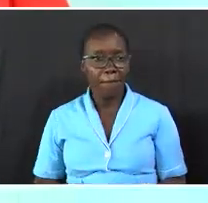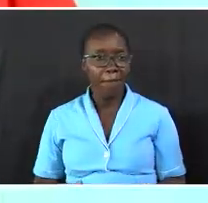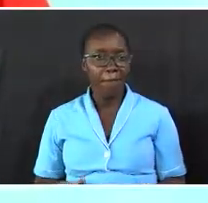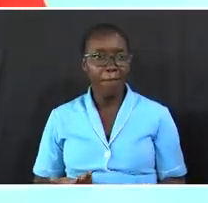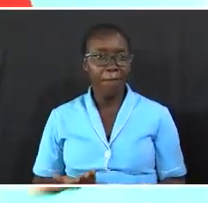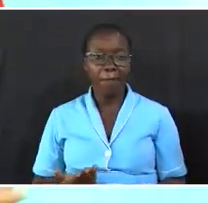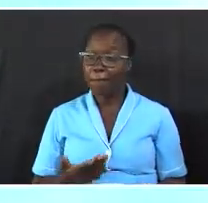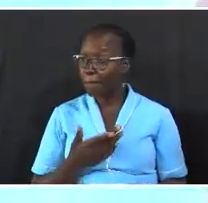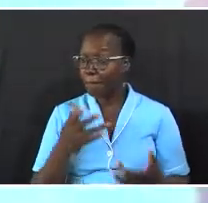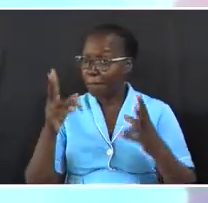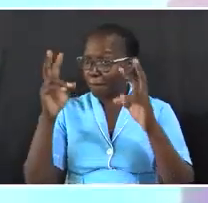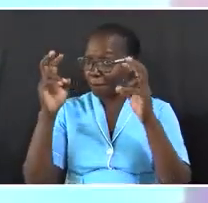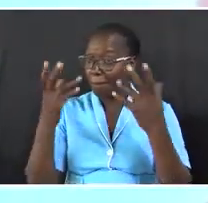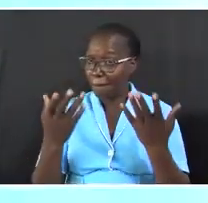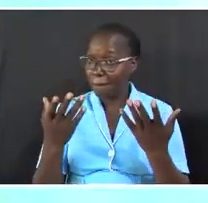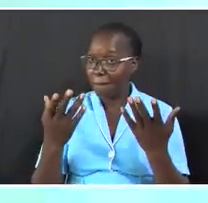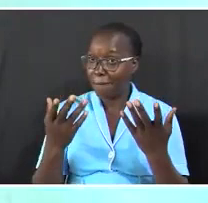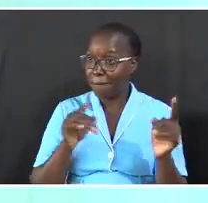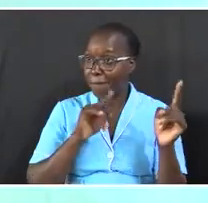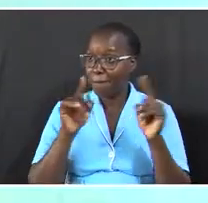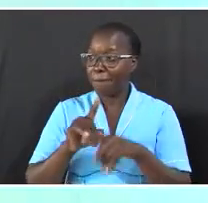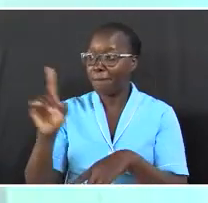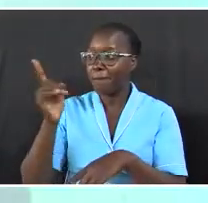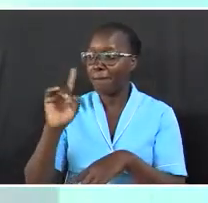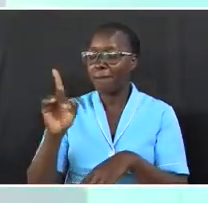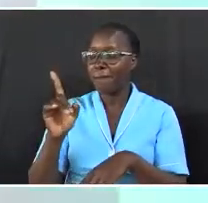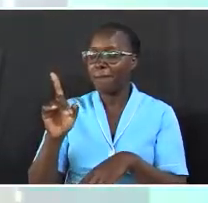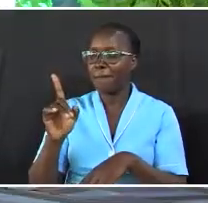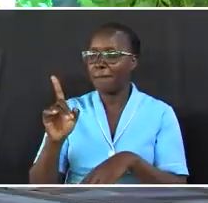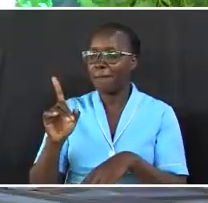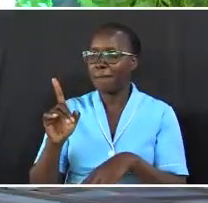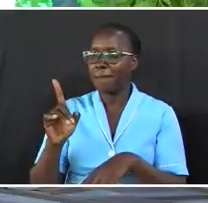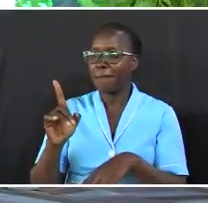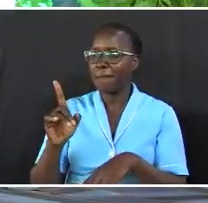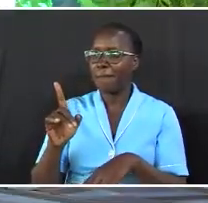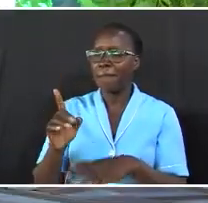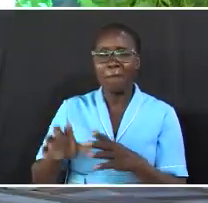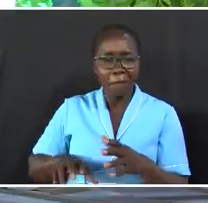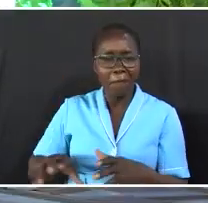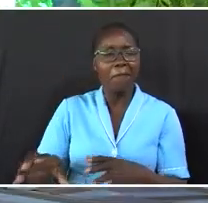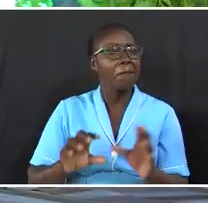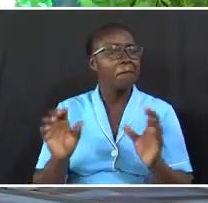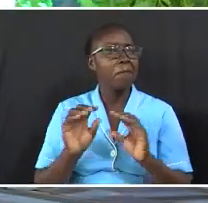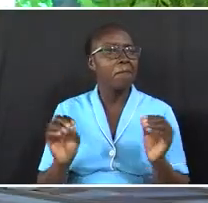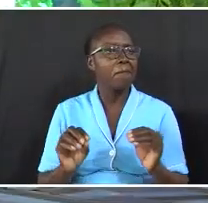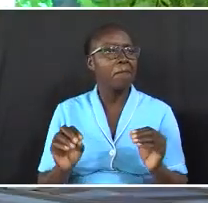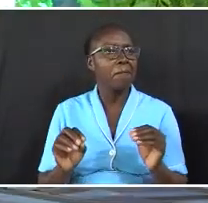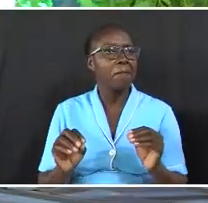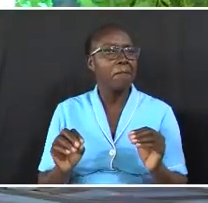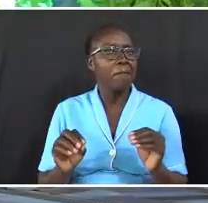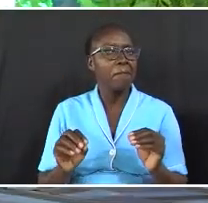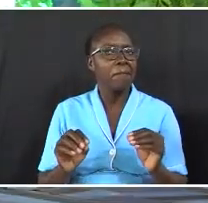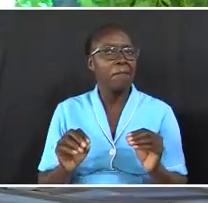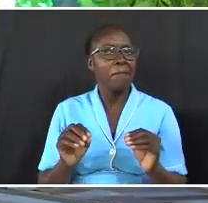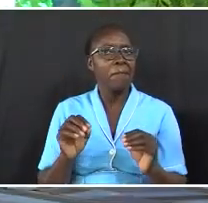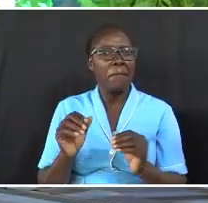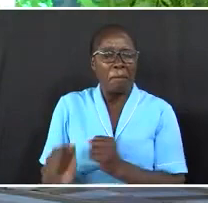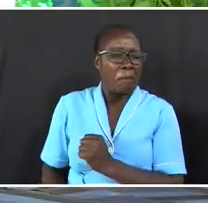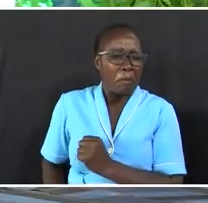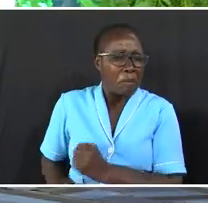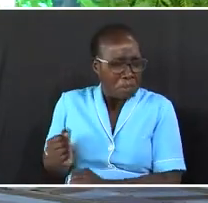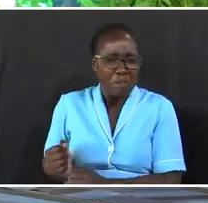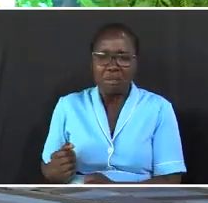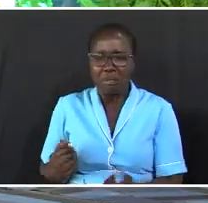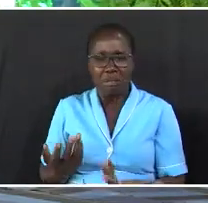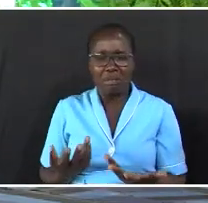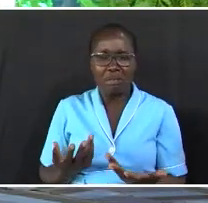know those things, eh? I have come to Nairobi. He doesn't give me fare. He, you know, he's just there.